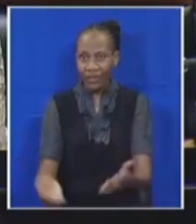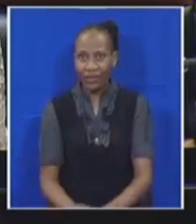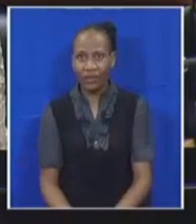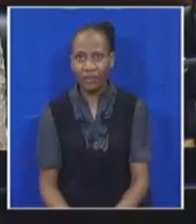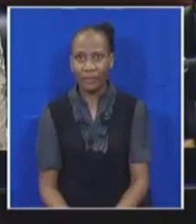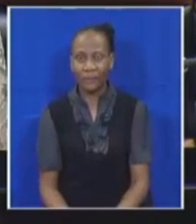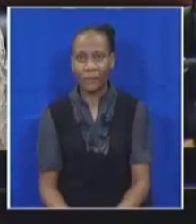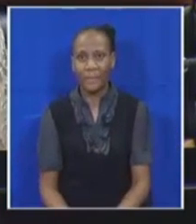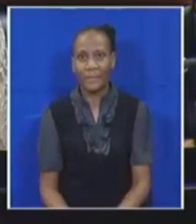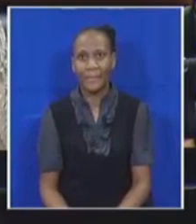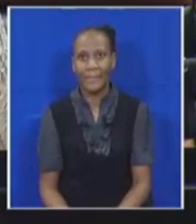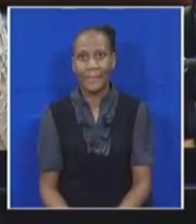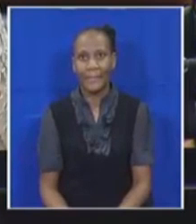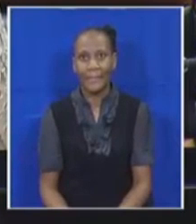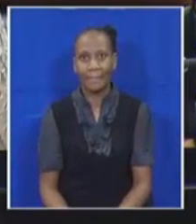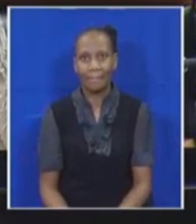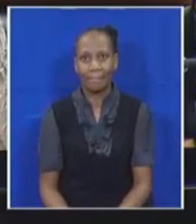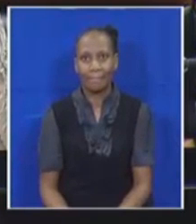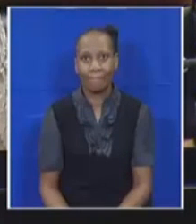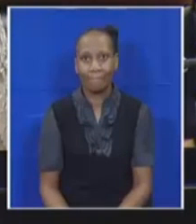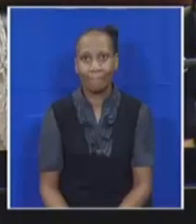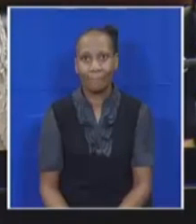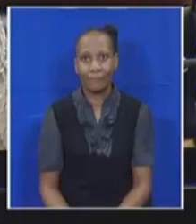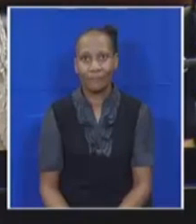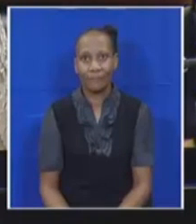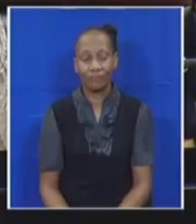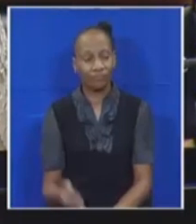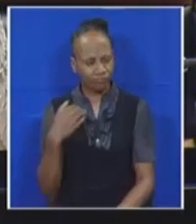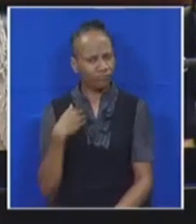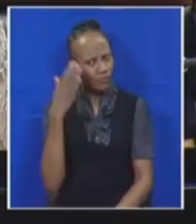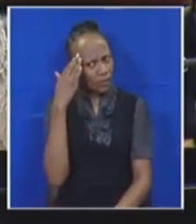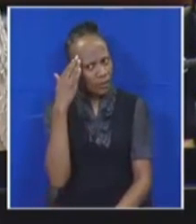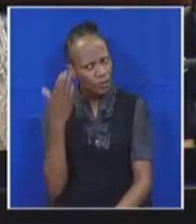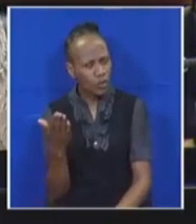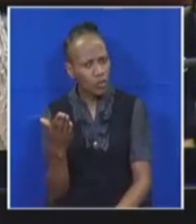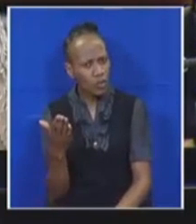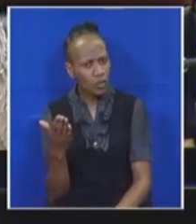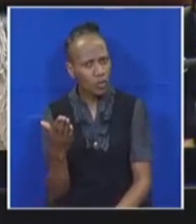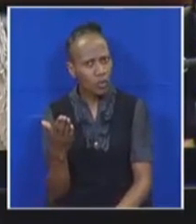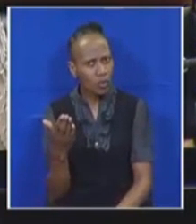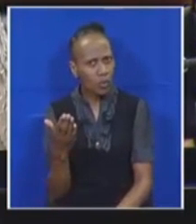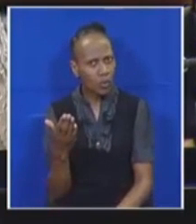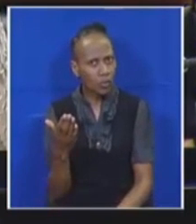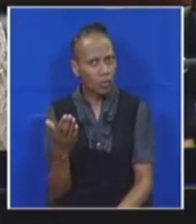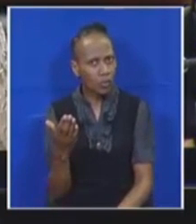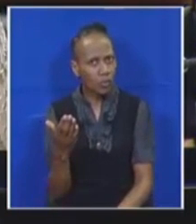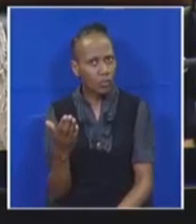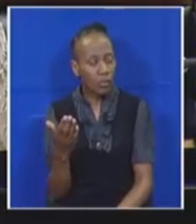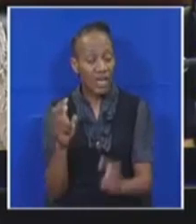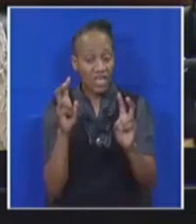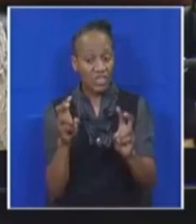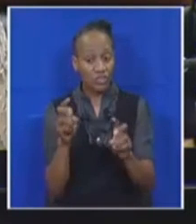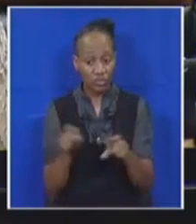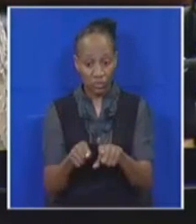Honorable members, I know that earlier today that the Speaker of the National Assembly raised this matter